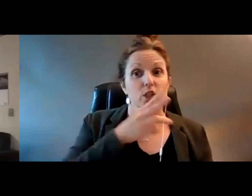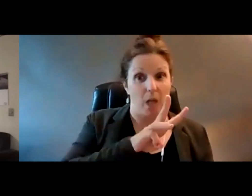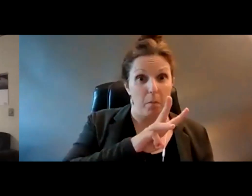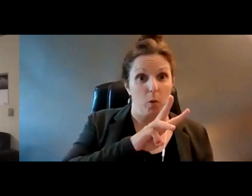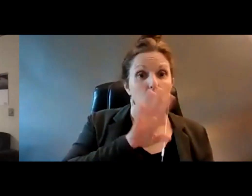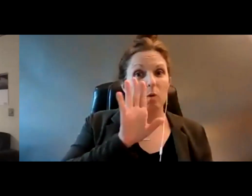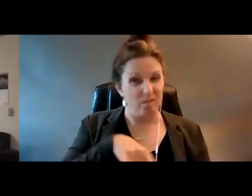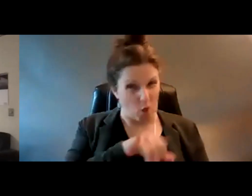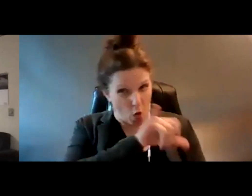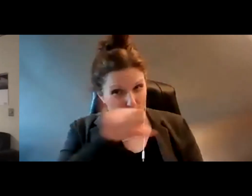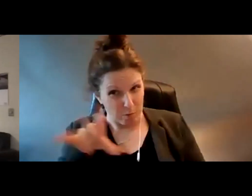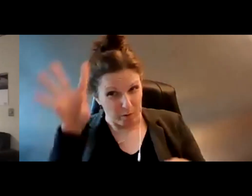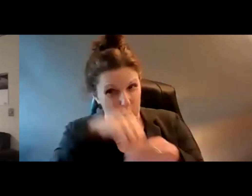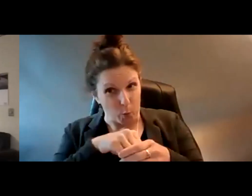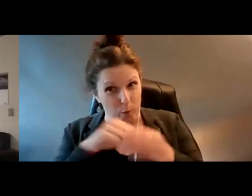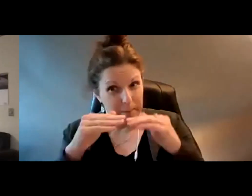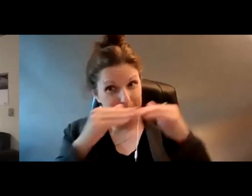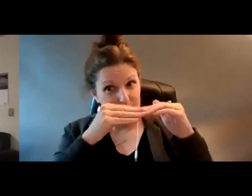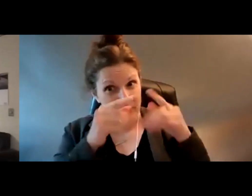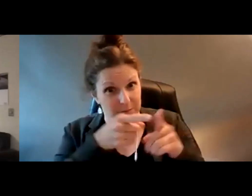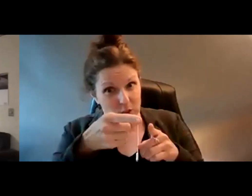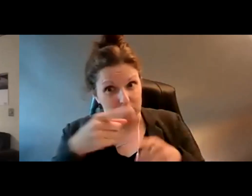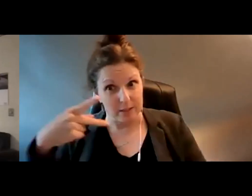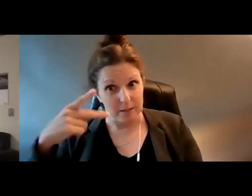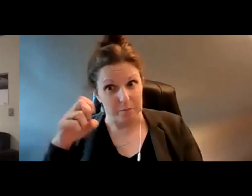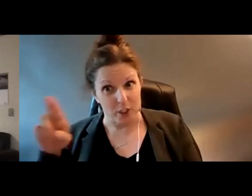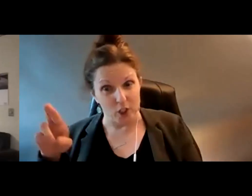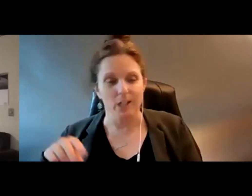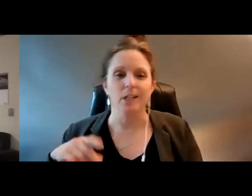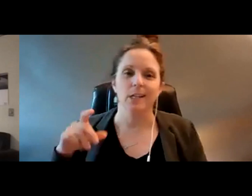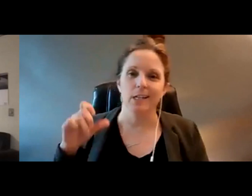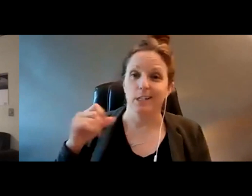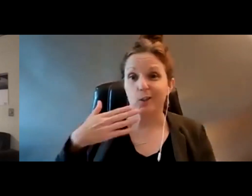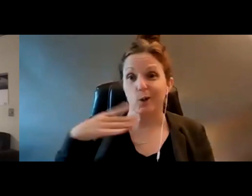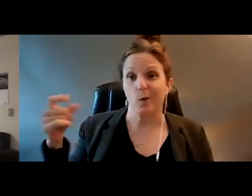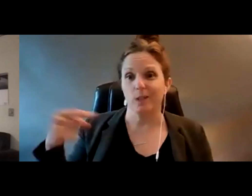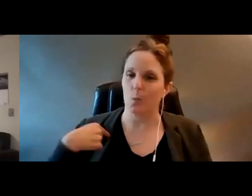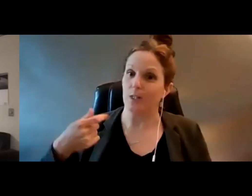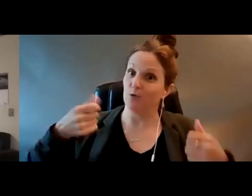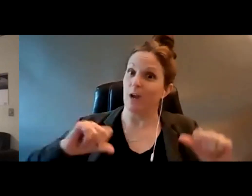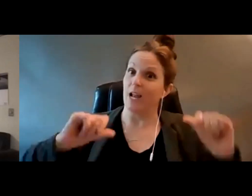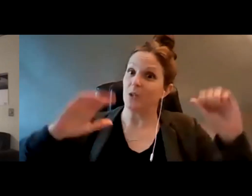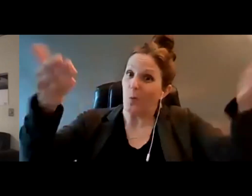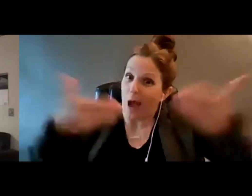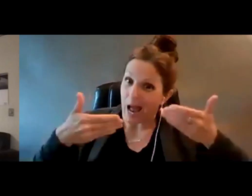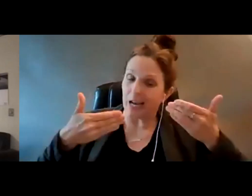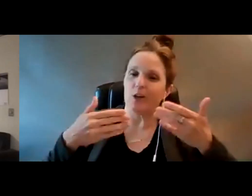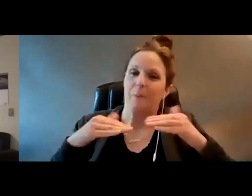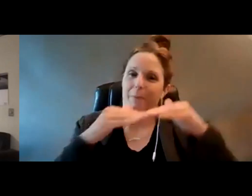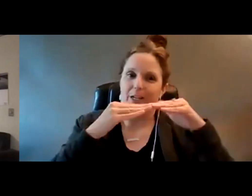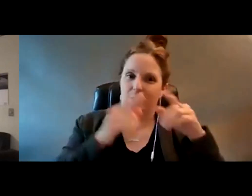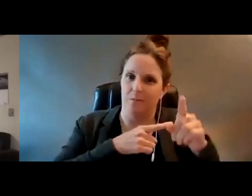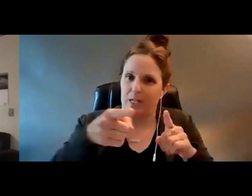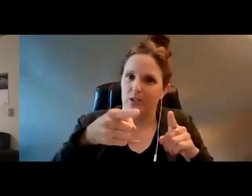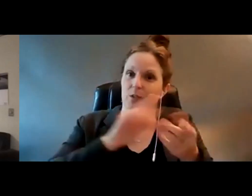Thank you. Dean Montier wanted to know, besides CHW, were peer